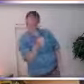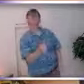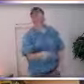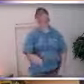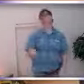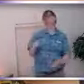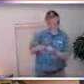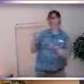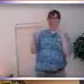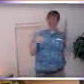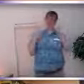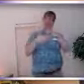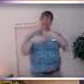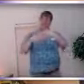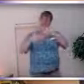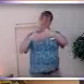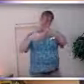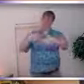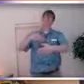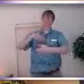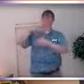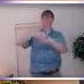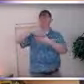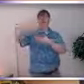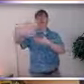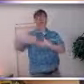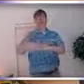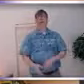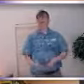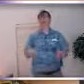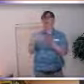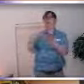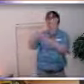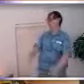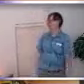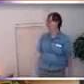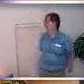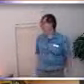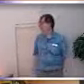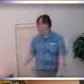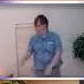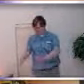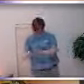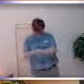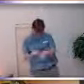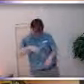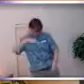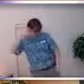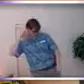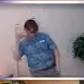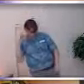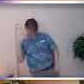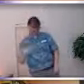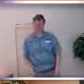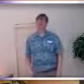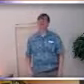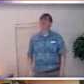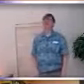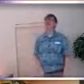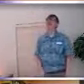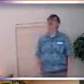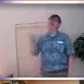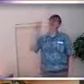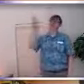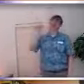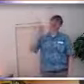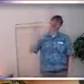in traffic. We phase out again. So we might be a little bit of the phasers in three